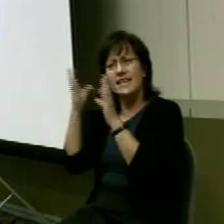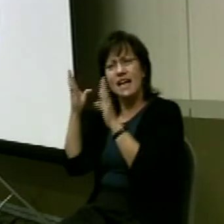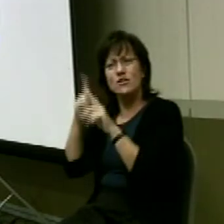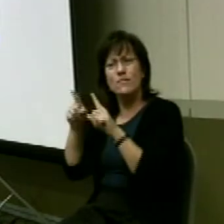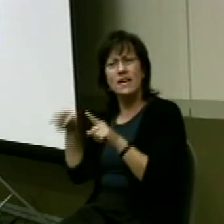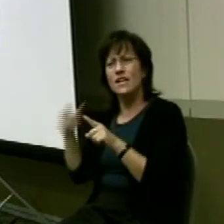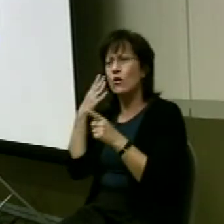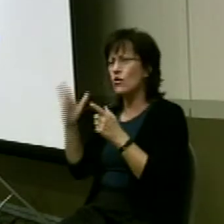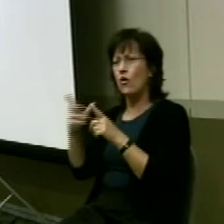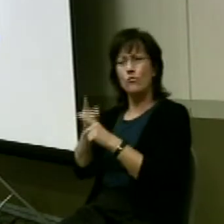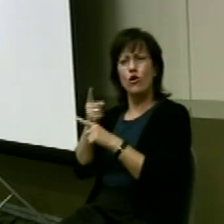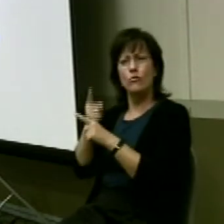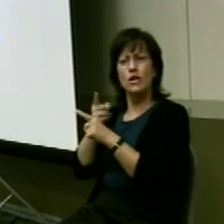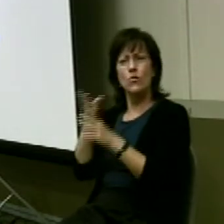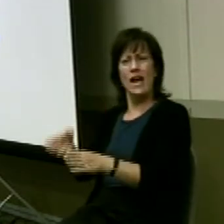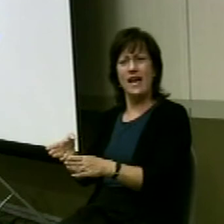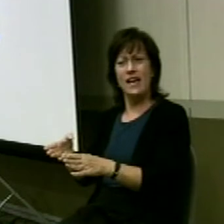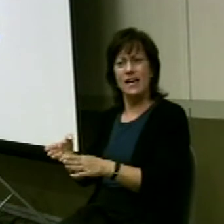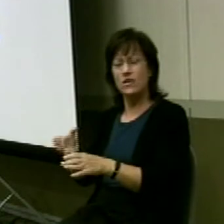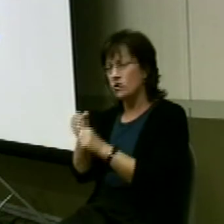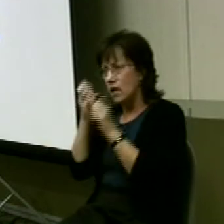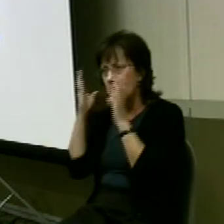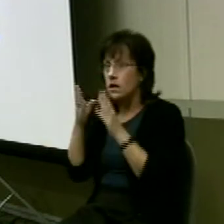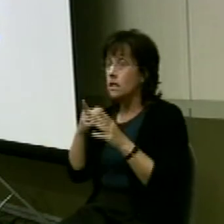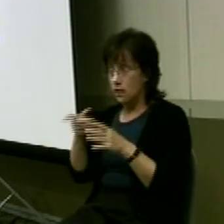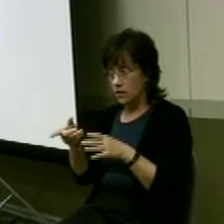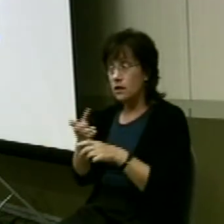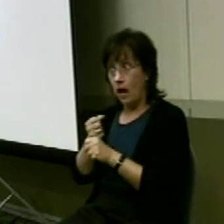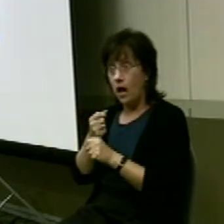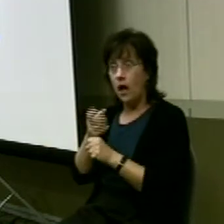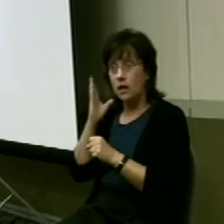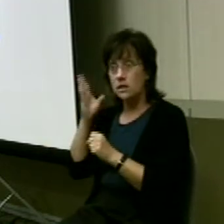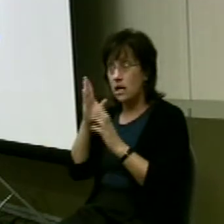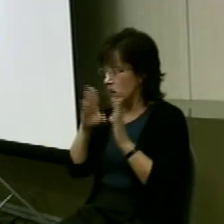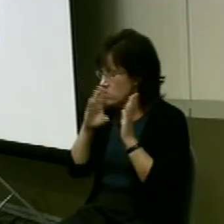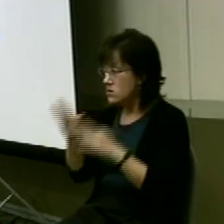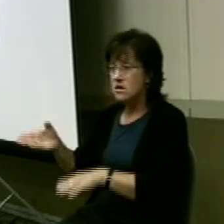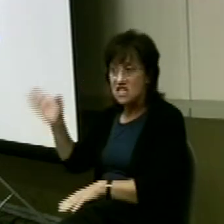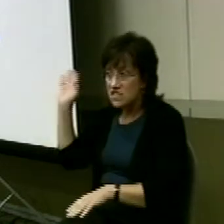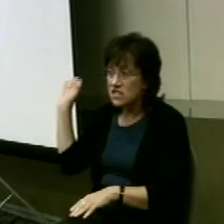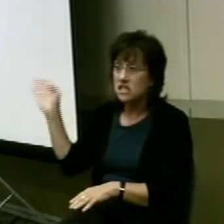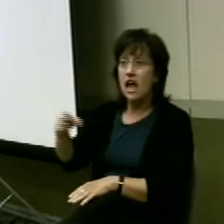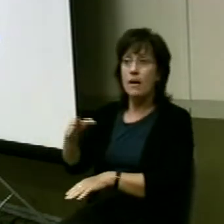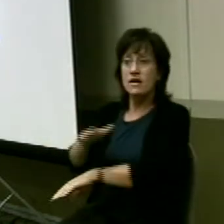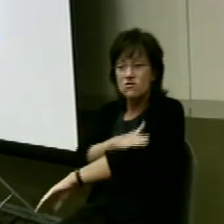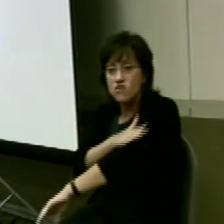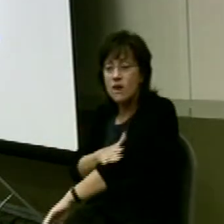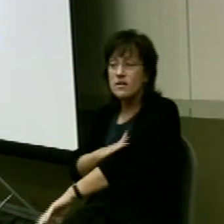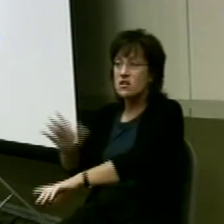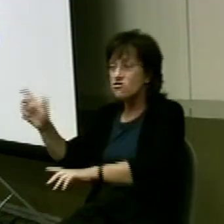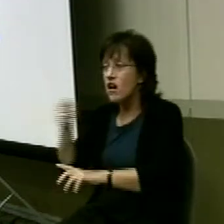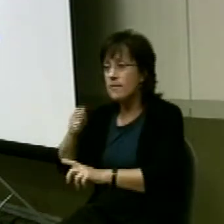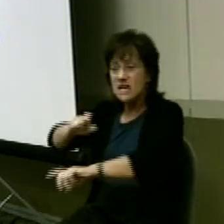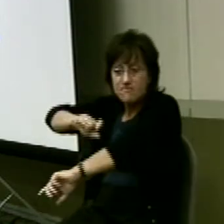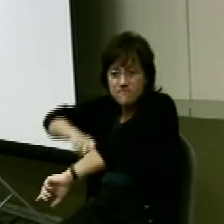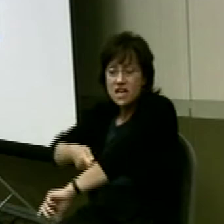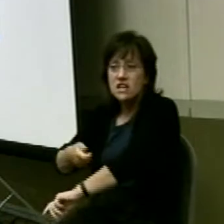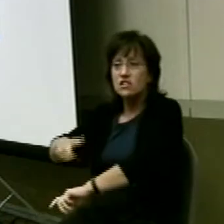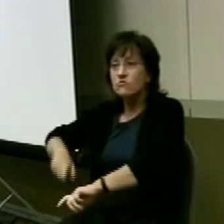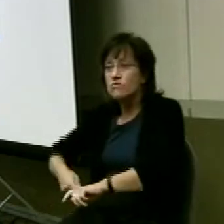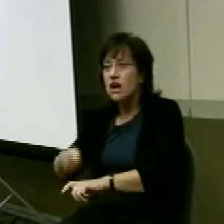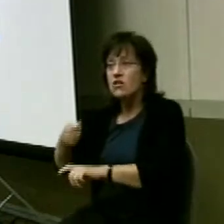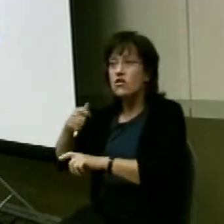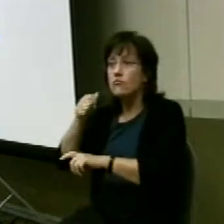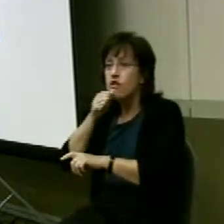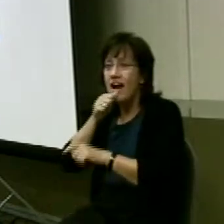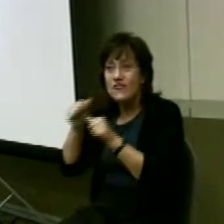think he was trying to get attention, but didn't know the appropriate way to get attention. He got attention by slapping people, rubbing them,